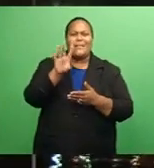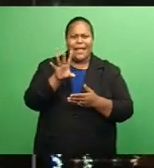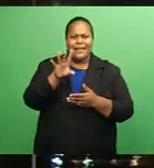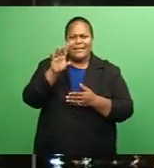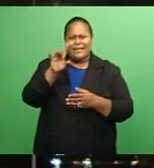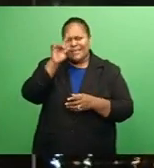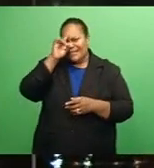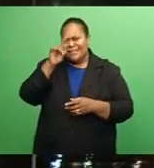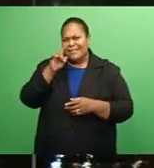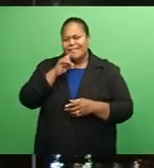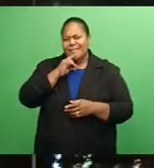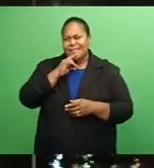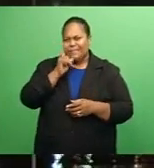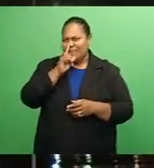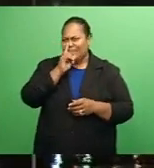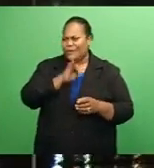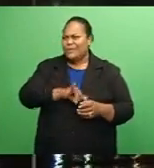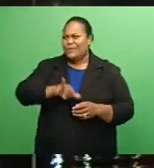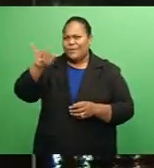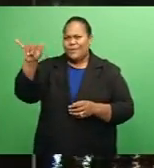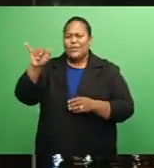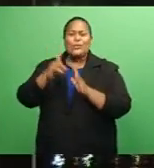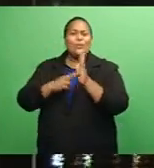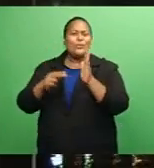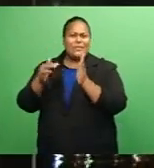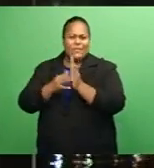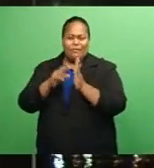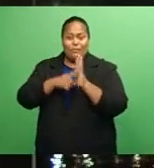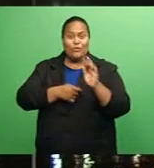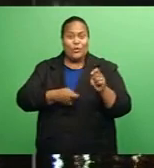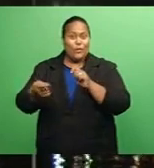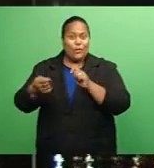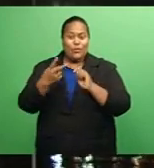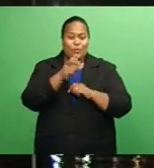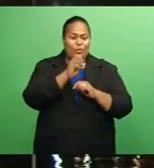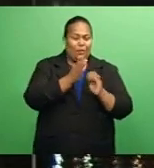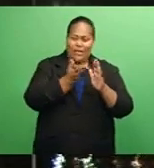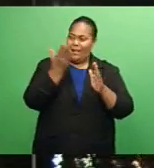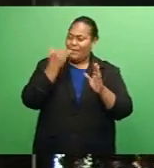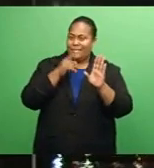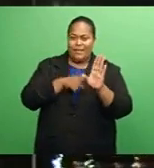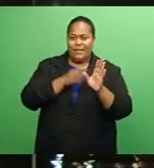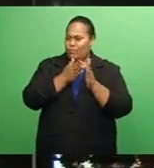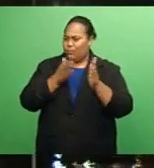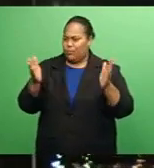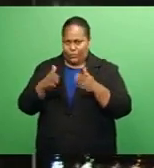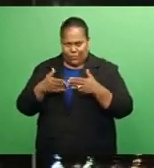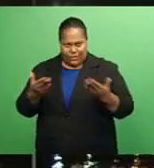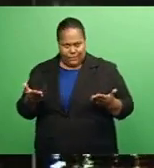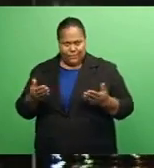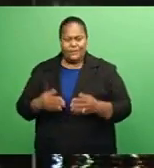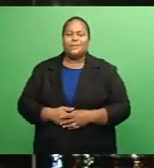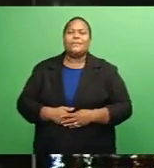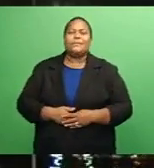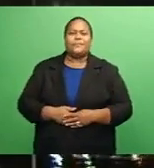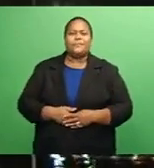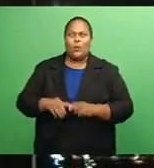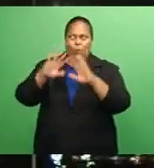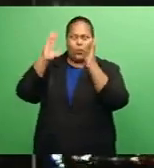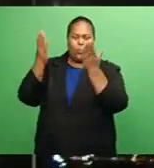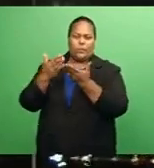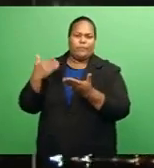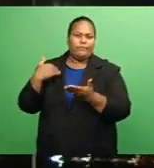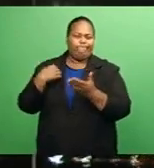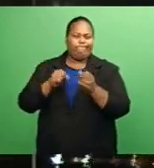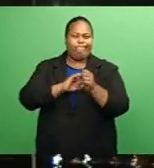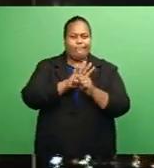treatment from January 2020 to date due to the impact of the COVID-19 pandemic grappling the world. Kelly Badala